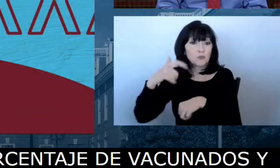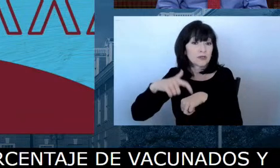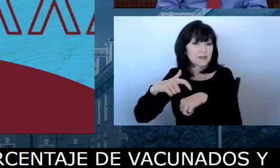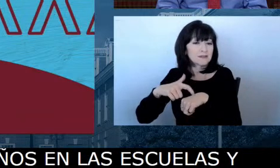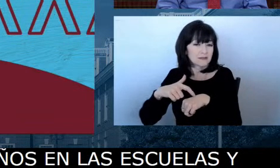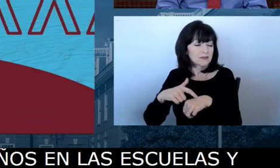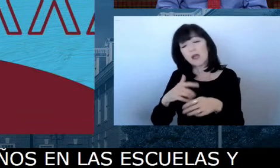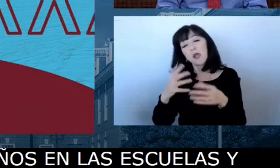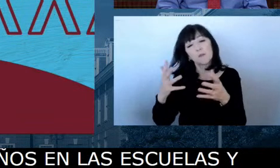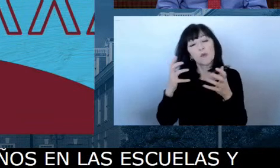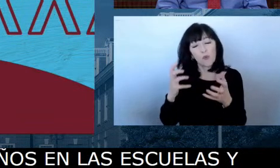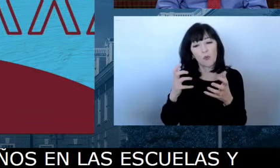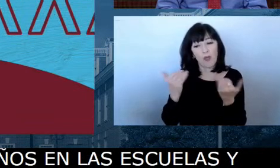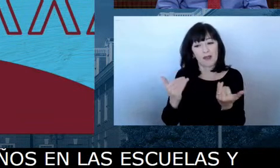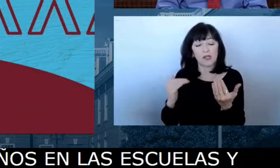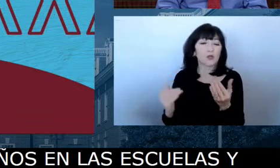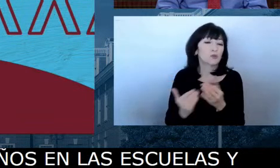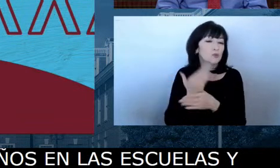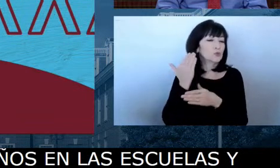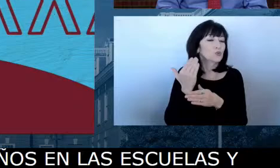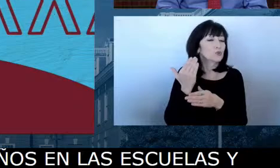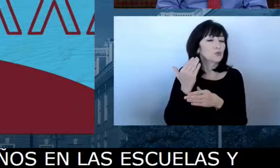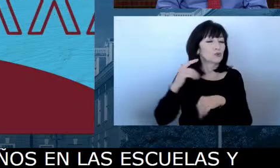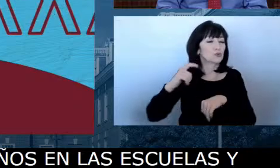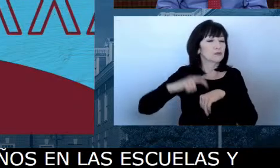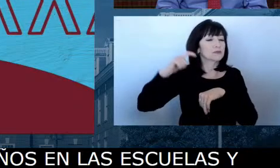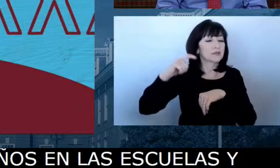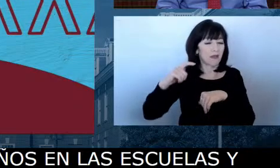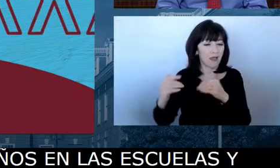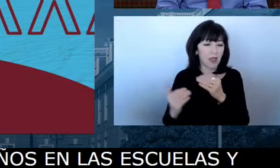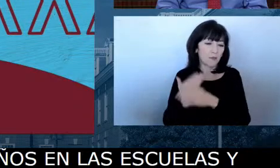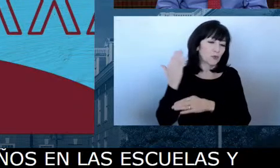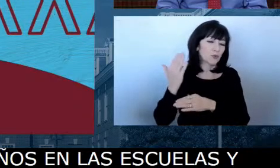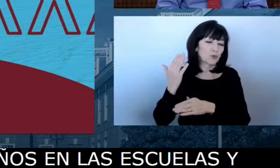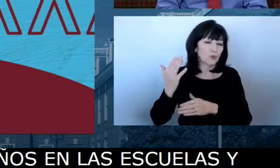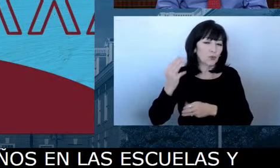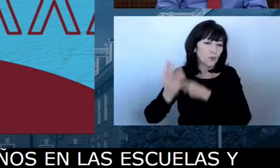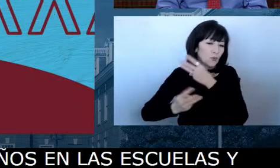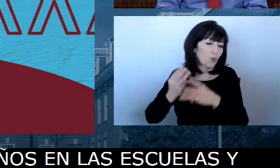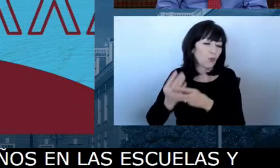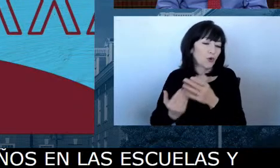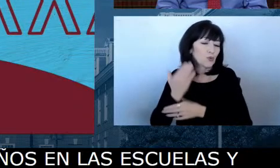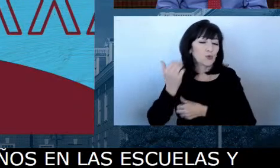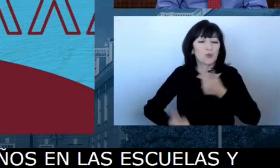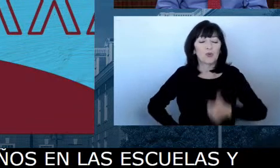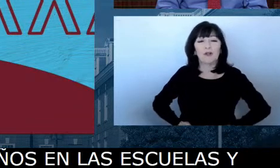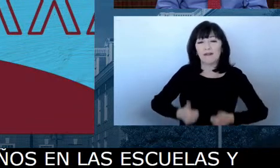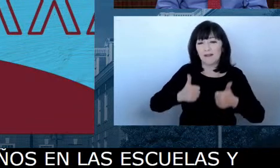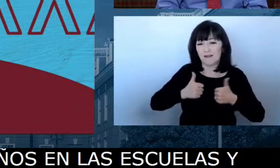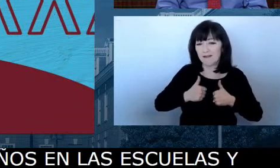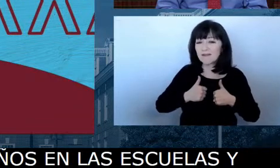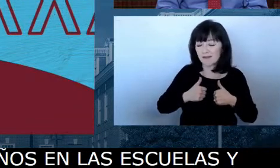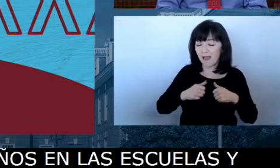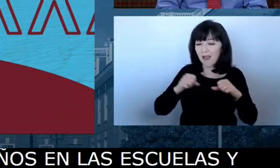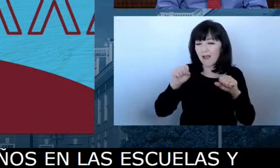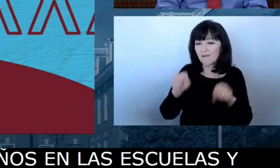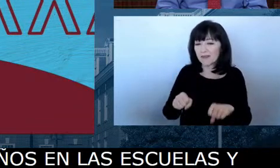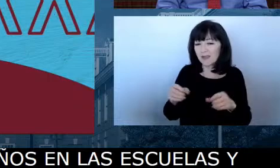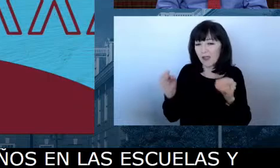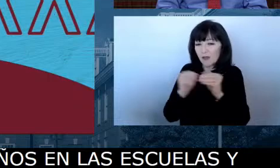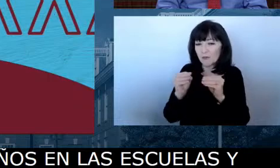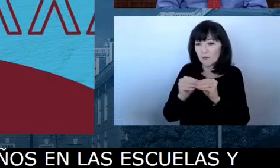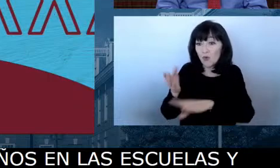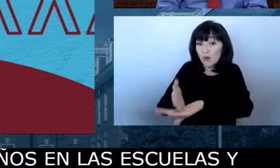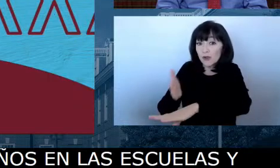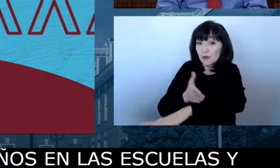phase into this new phase. And it's one where better times are ahead. So Thank you all for joining us. I know we have some members of the